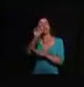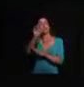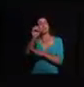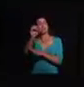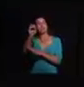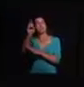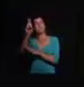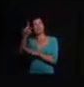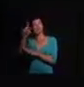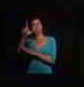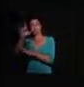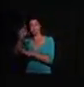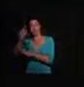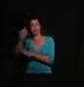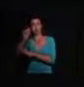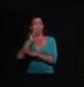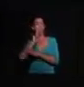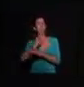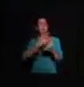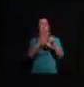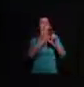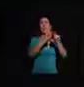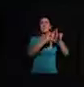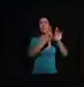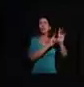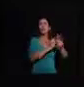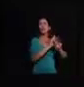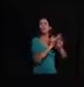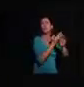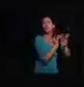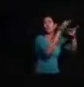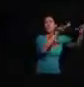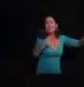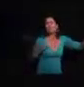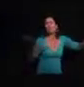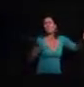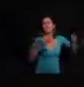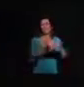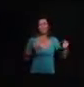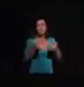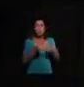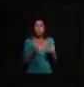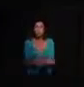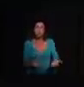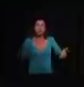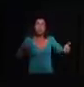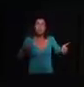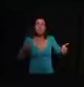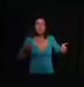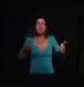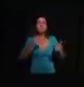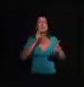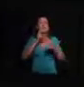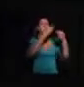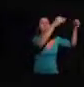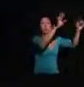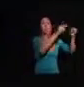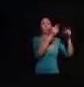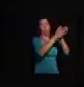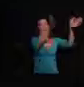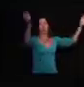They will be refurbishing construction goods such as sinks, doors, and cabinetry, and sell those to the public. Now, all